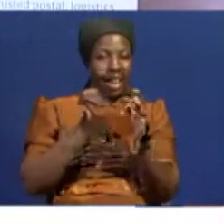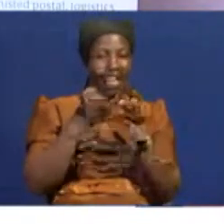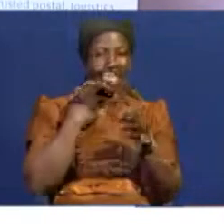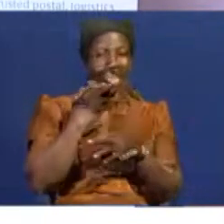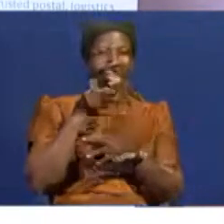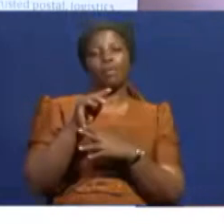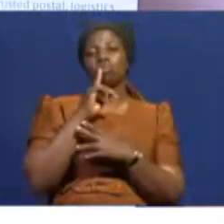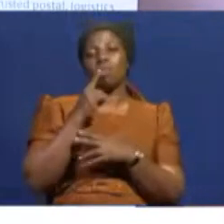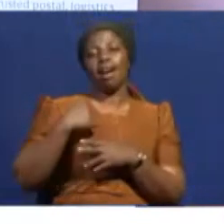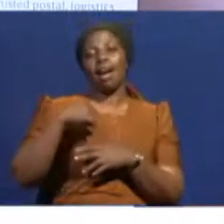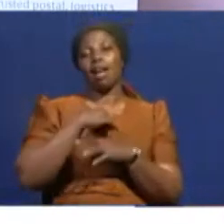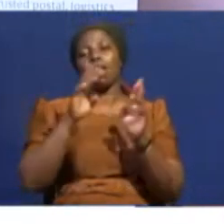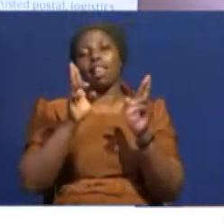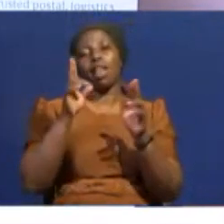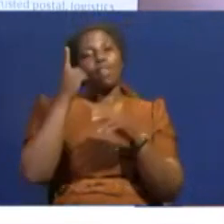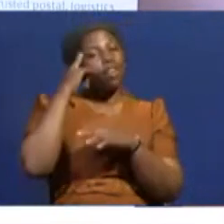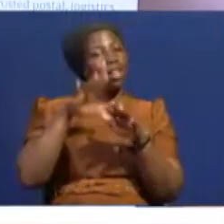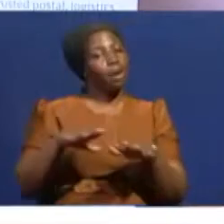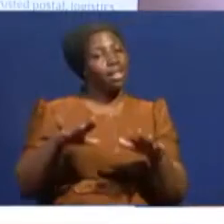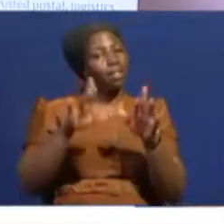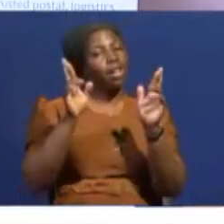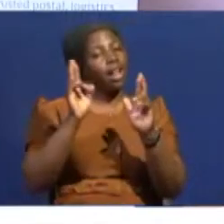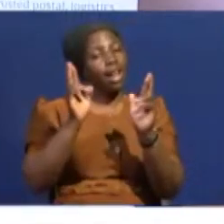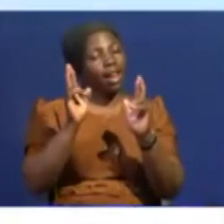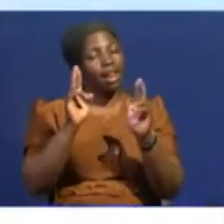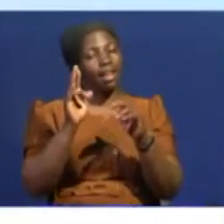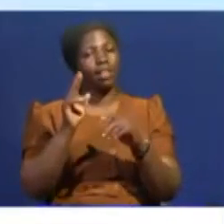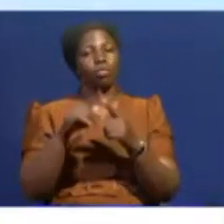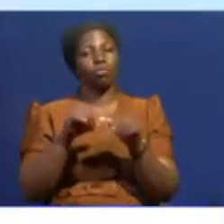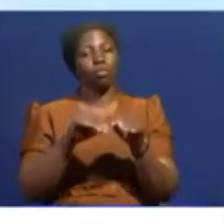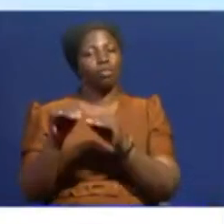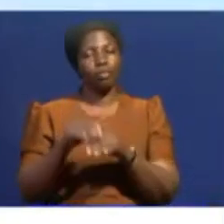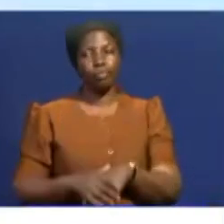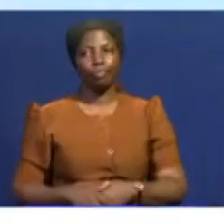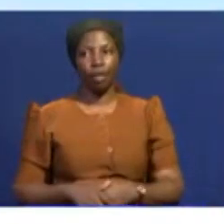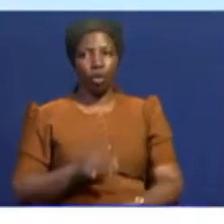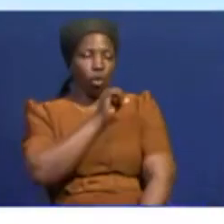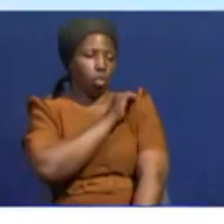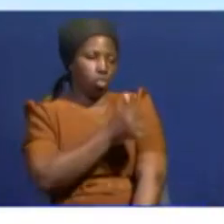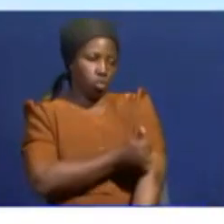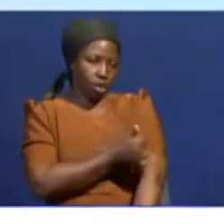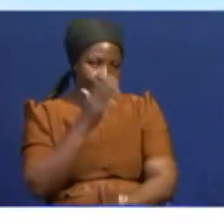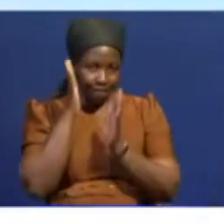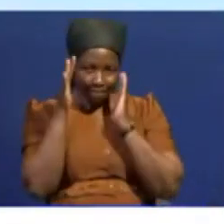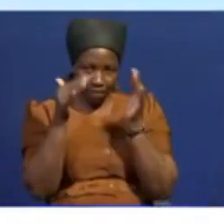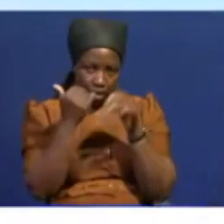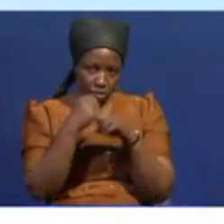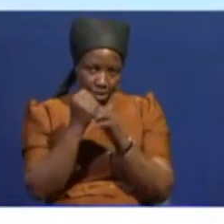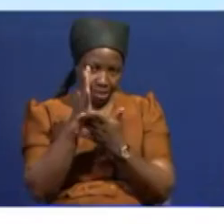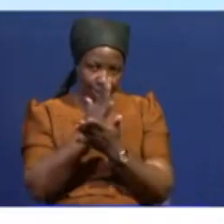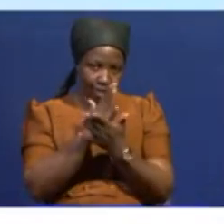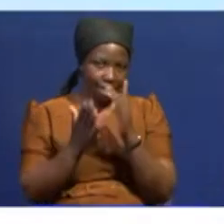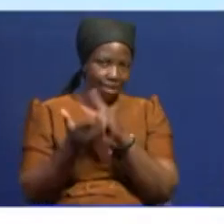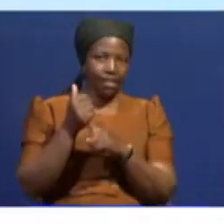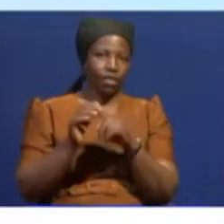We are ready for the market and we are ready to do the last mile delivery. The authority is keen to see the sector achieve continued